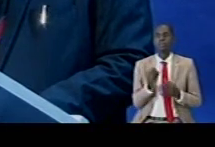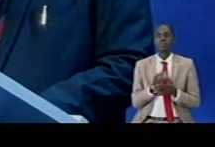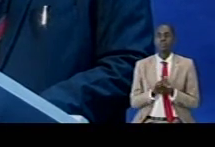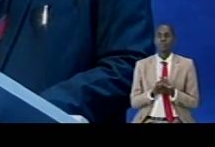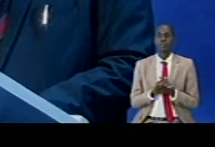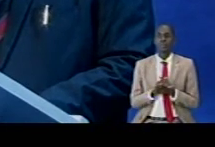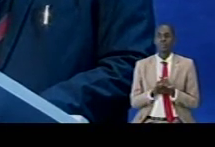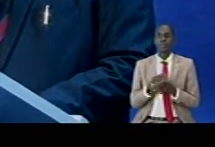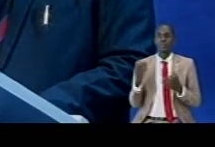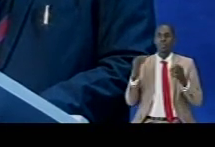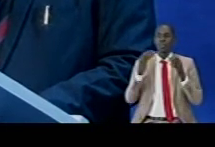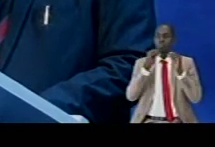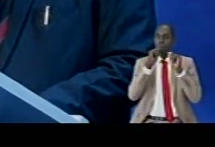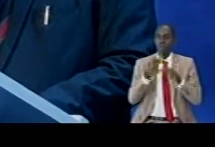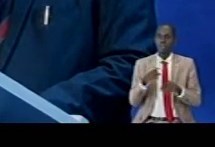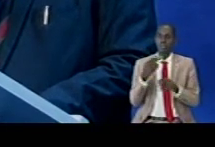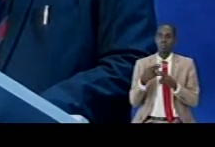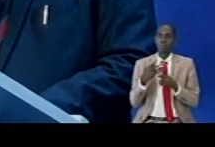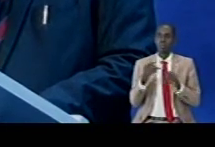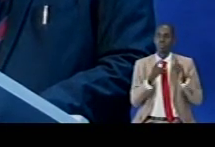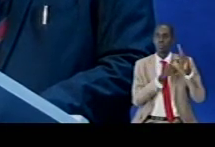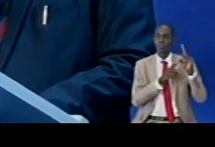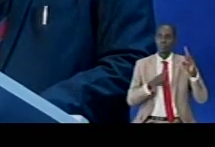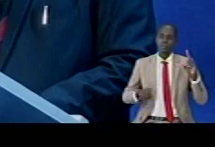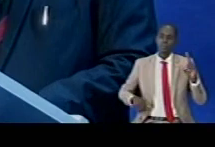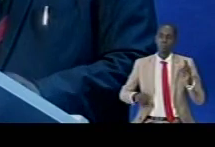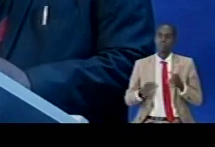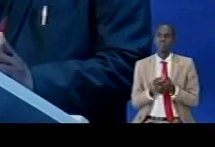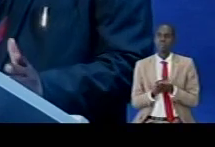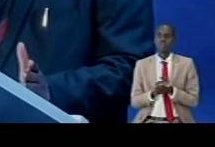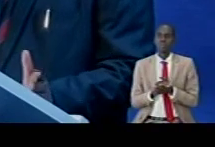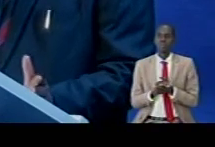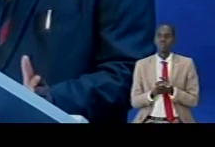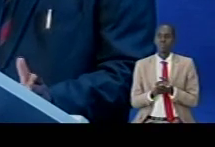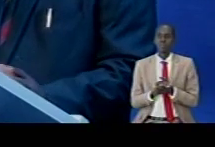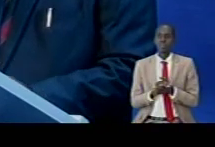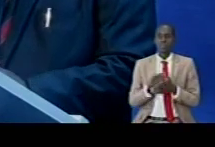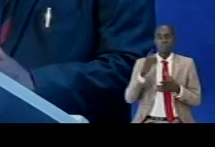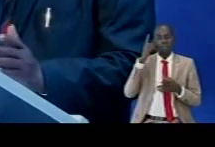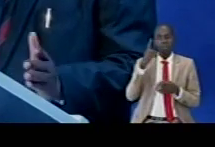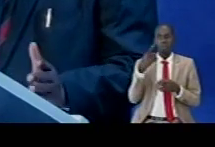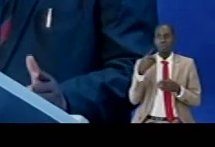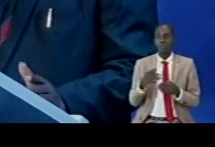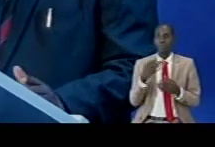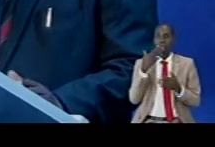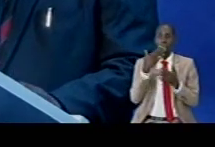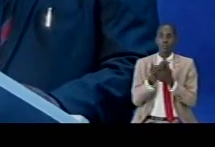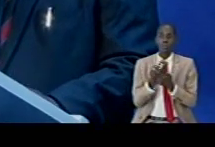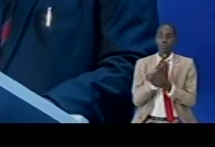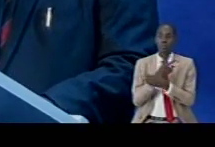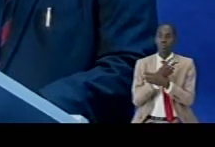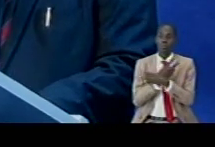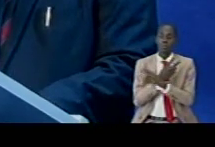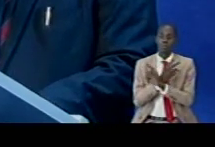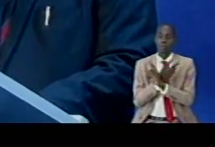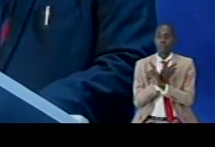Let's bless the name of the Lord for the clement weather that he has given unto us today.